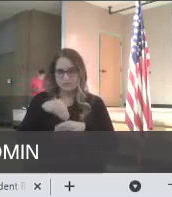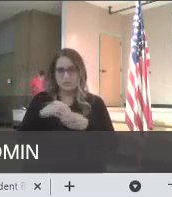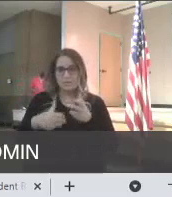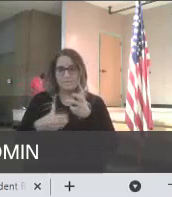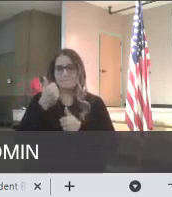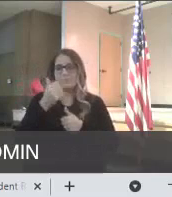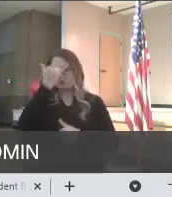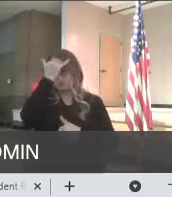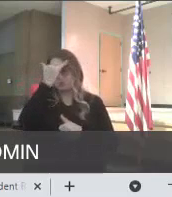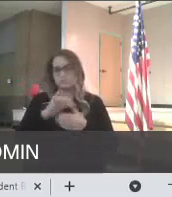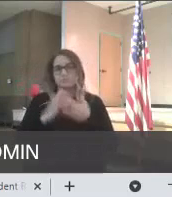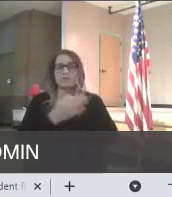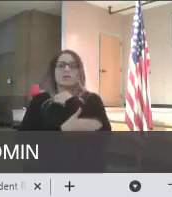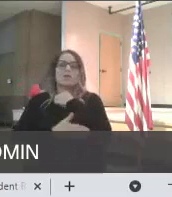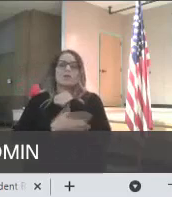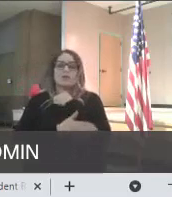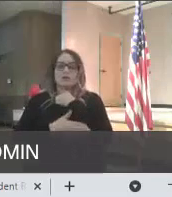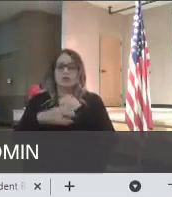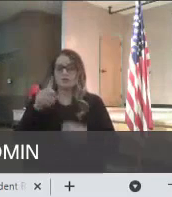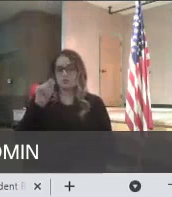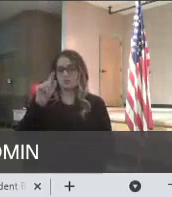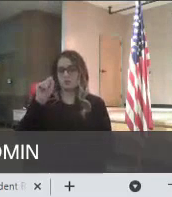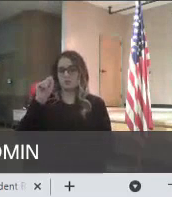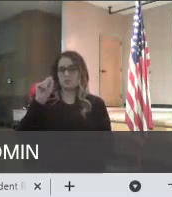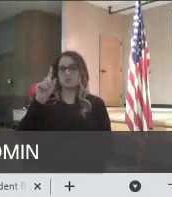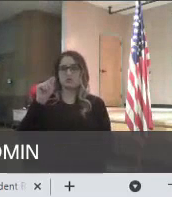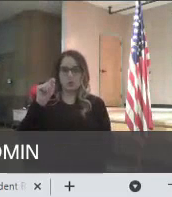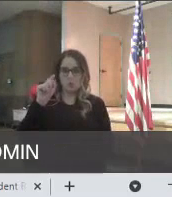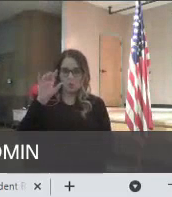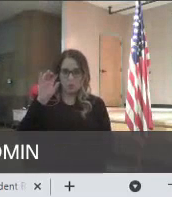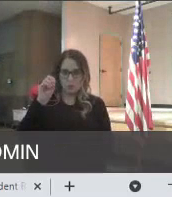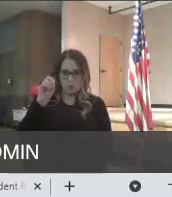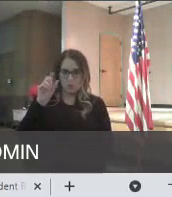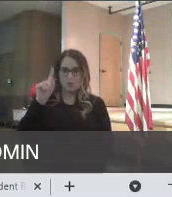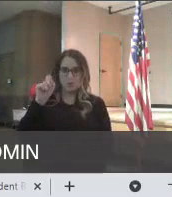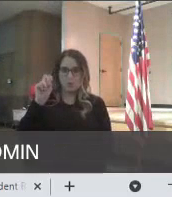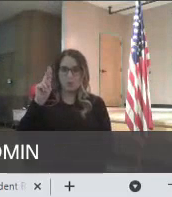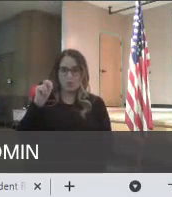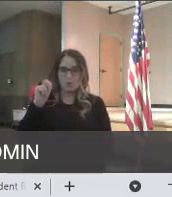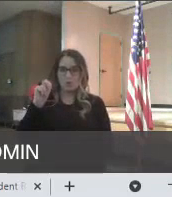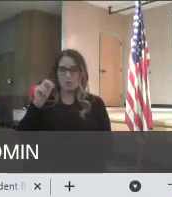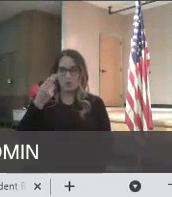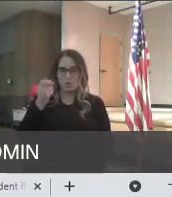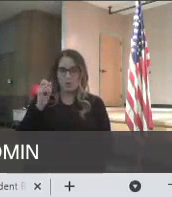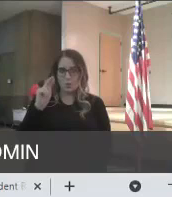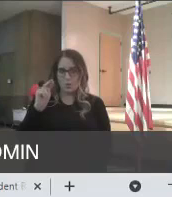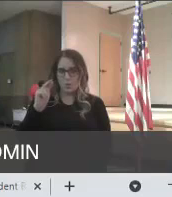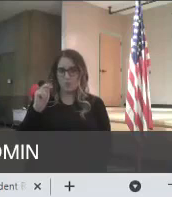Yuma County, the Tohono O'odham, I know I'd do this wrong, Tohono